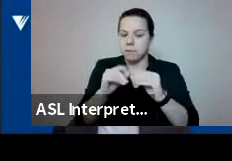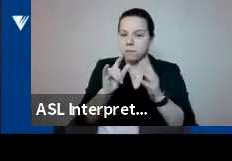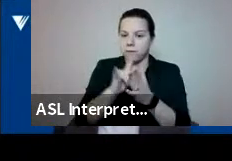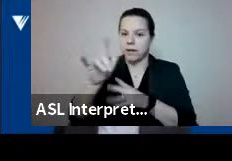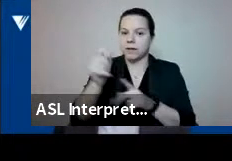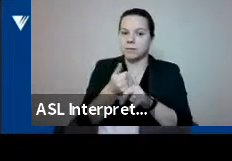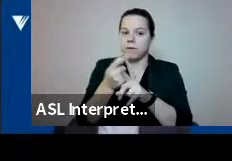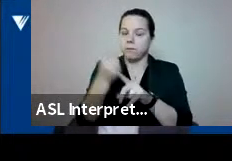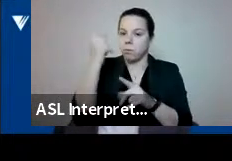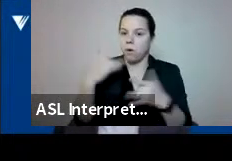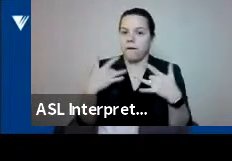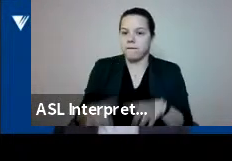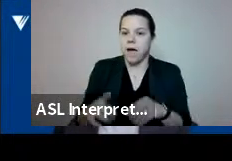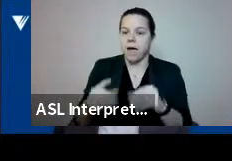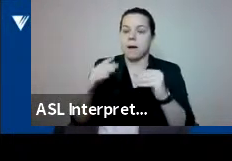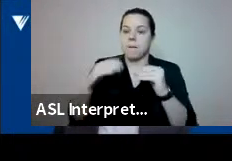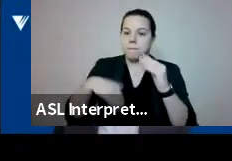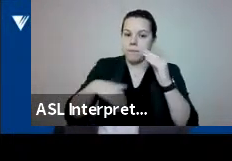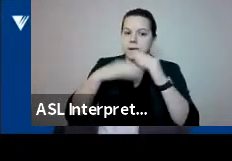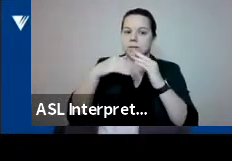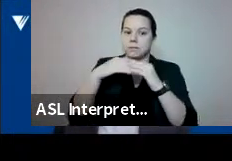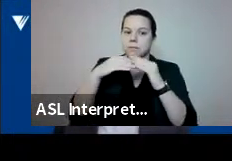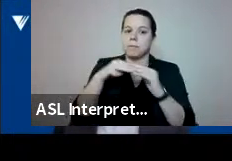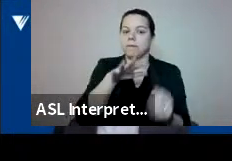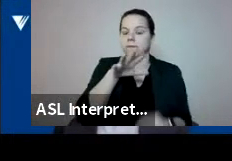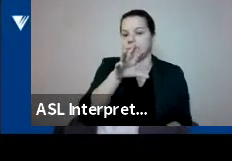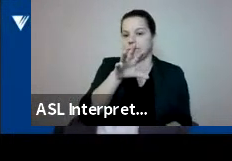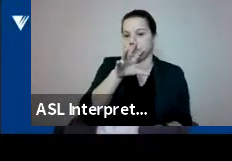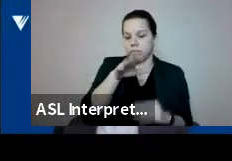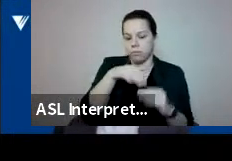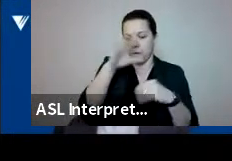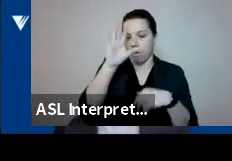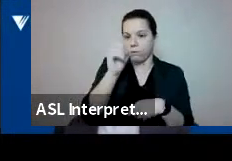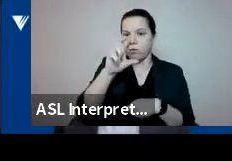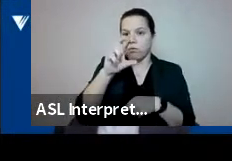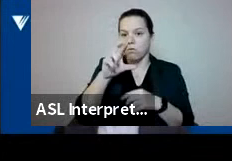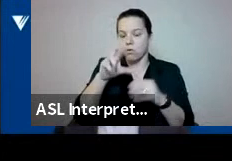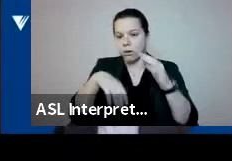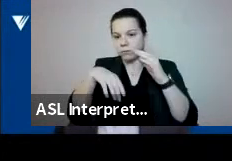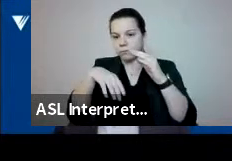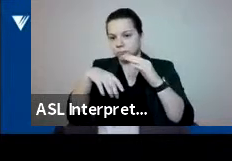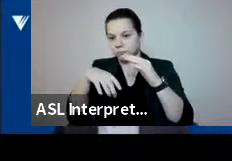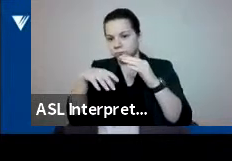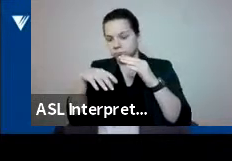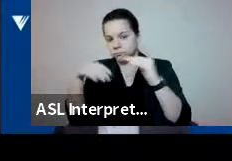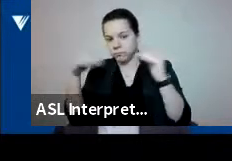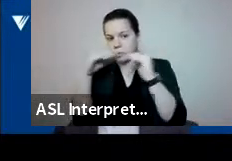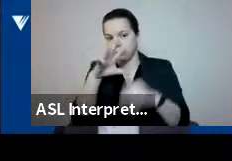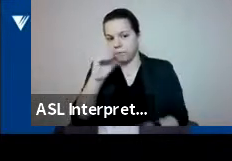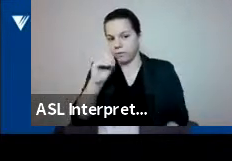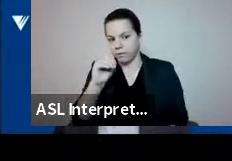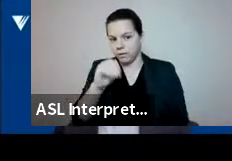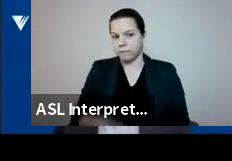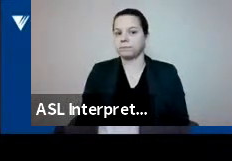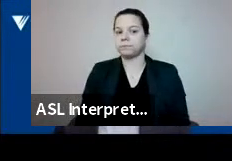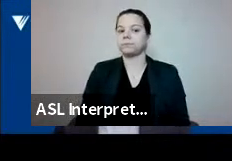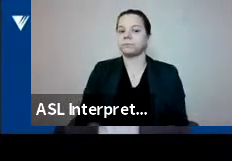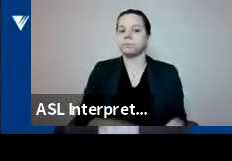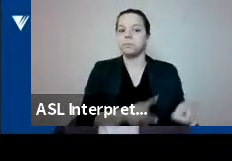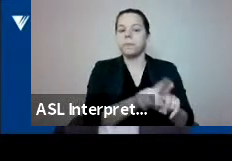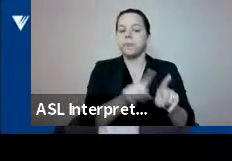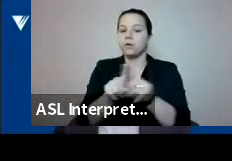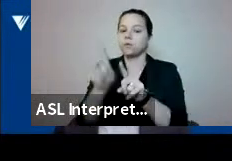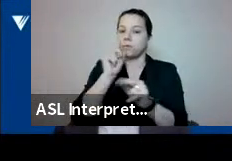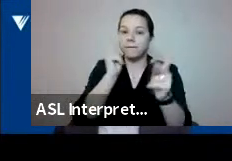maximum sound level greater than or equal to 50 decibels, and visible flights, defined as those above the 45 degree line from the horizon at